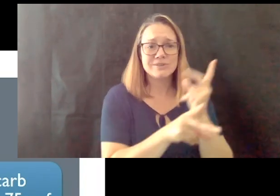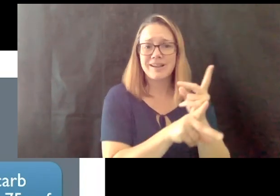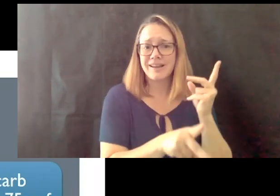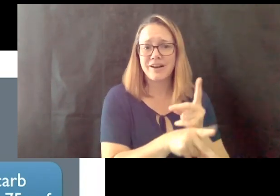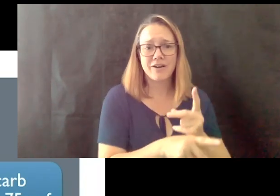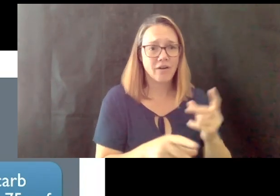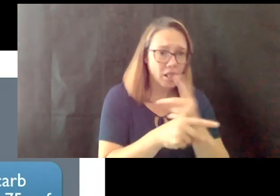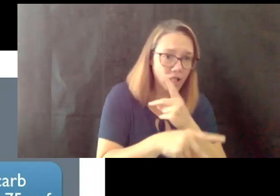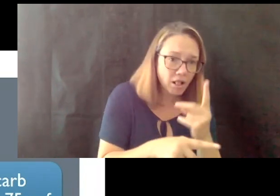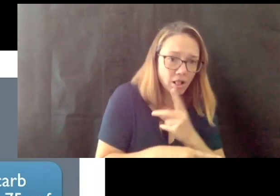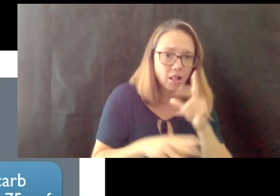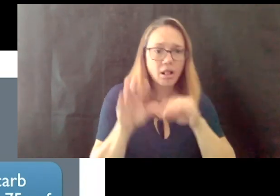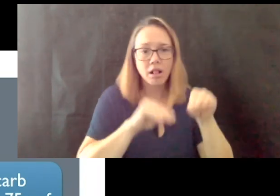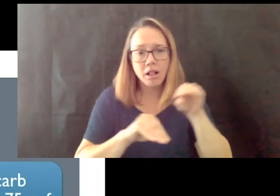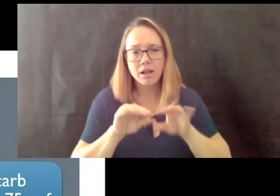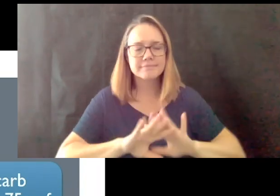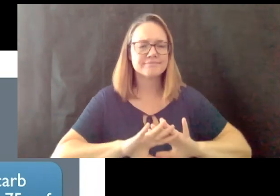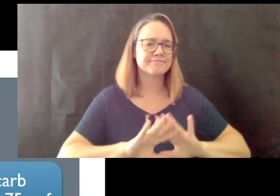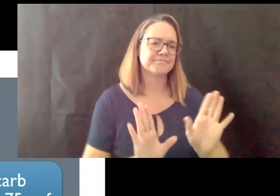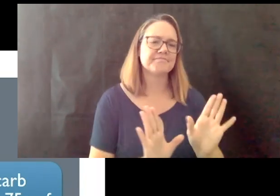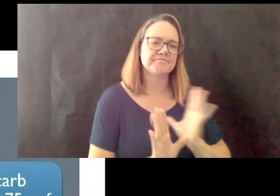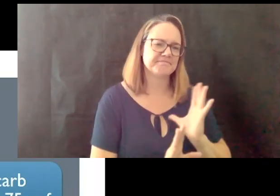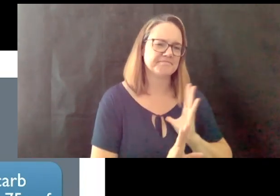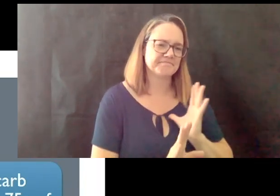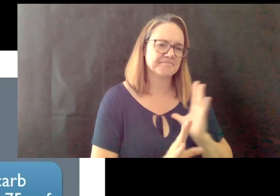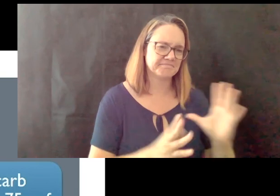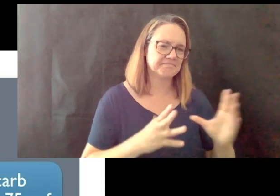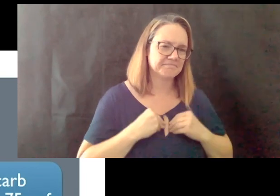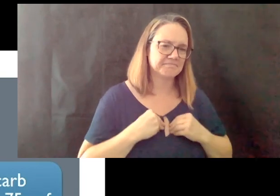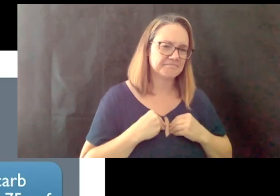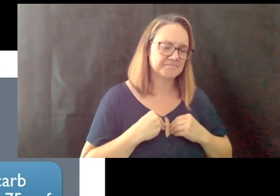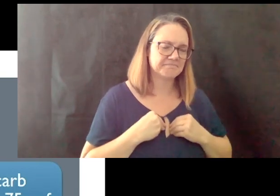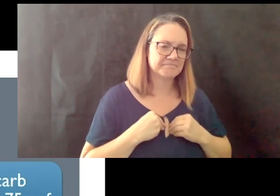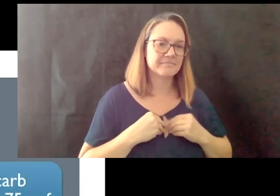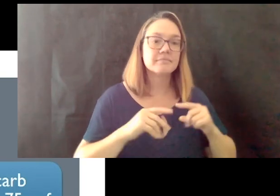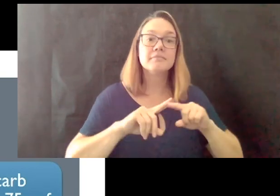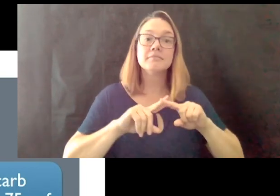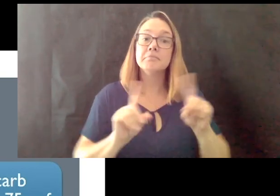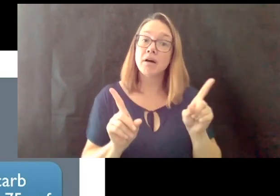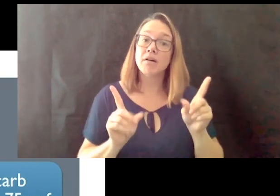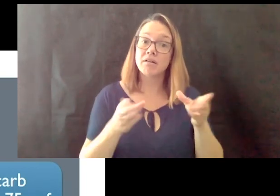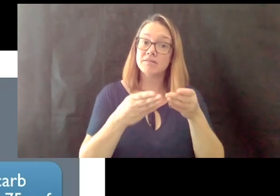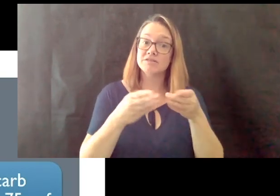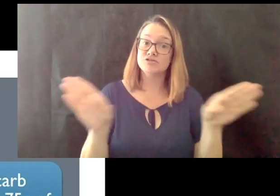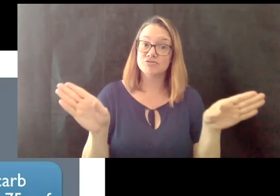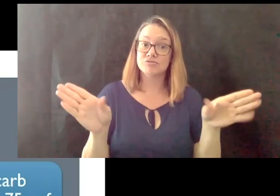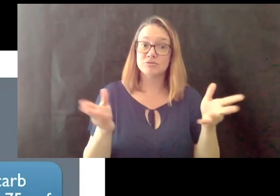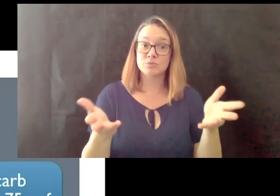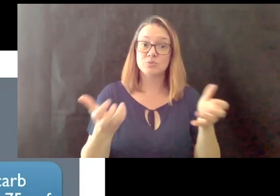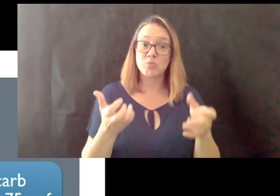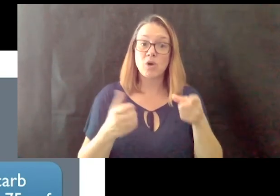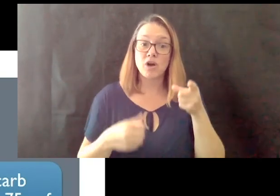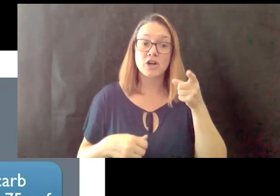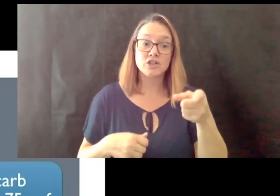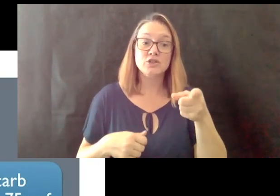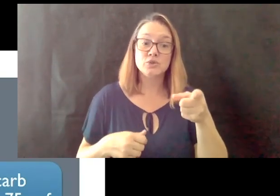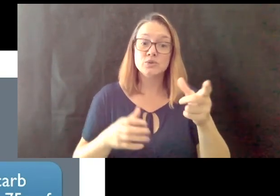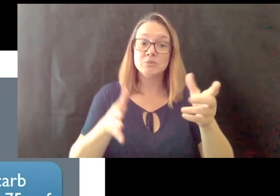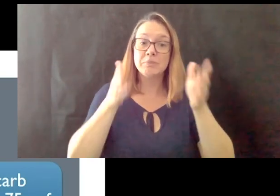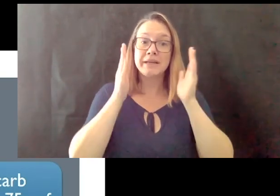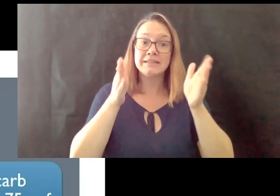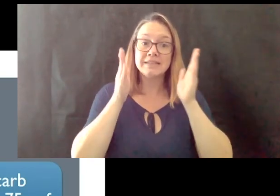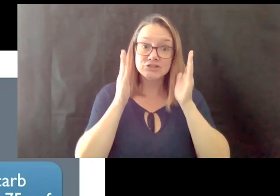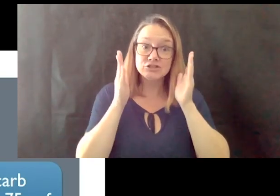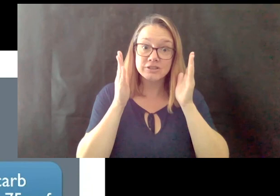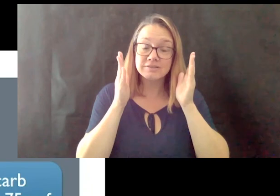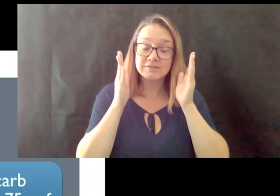energy to deal with it that day. But the point is that in the grand scheme of things, we want you to be